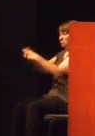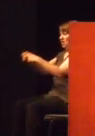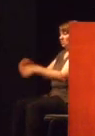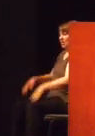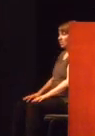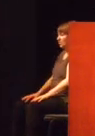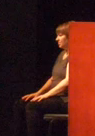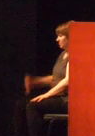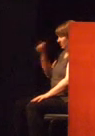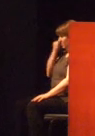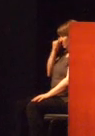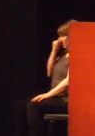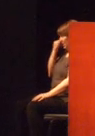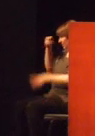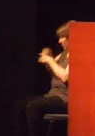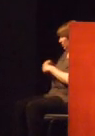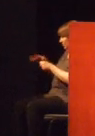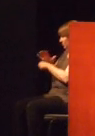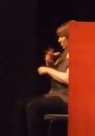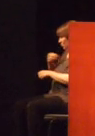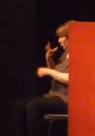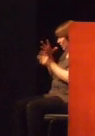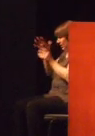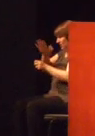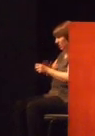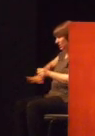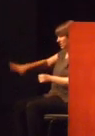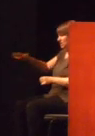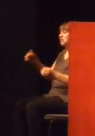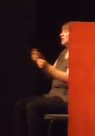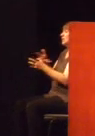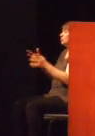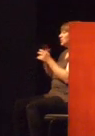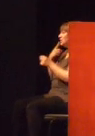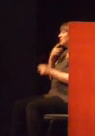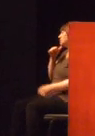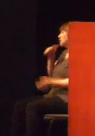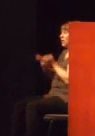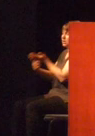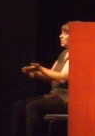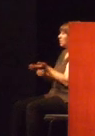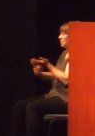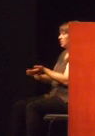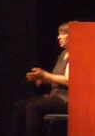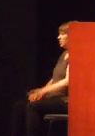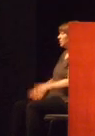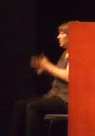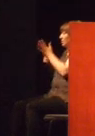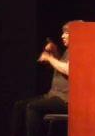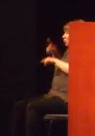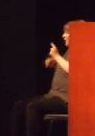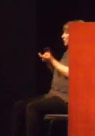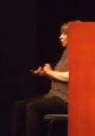in predominantly white spaces, we often have an unspoken agreement that we're not going to talk about it. And that means we can't do anything